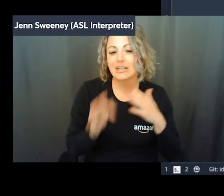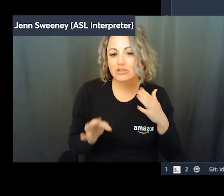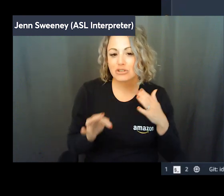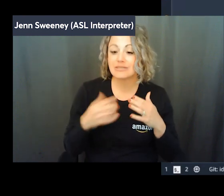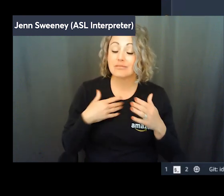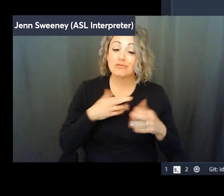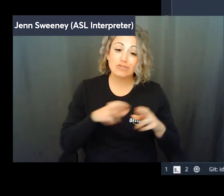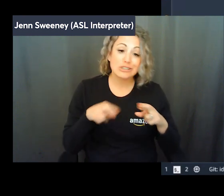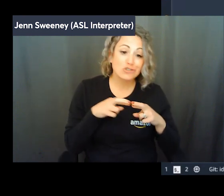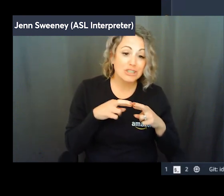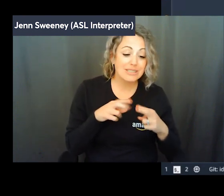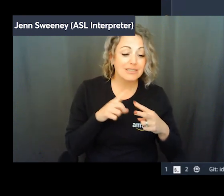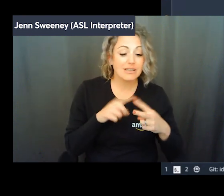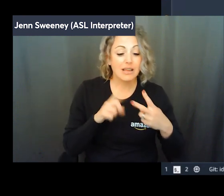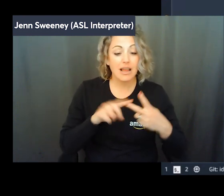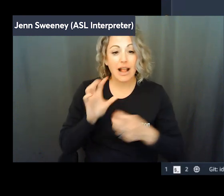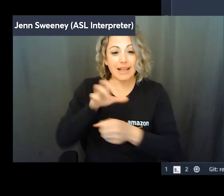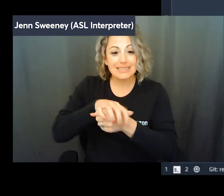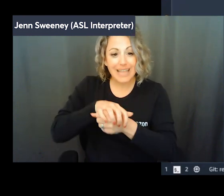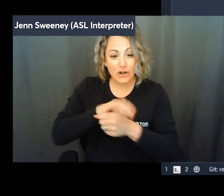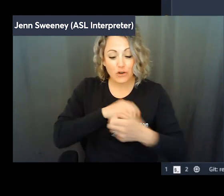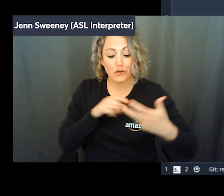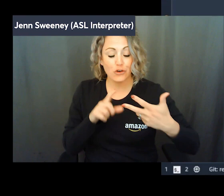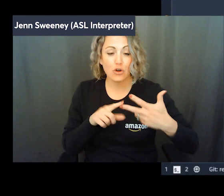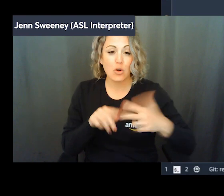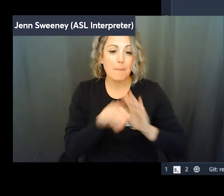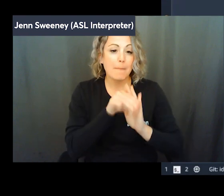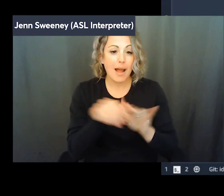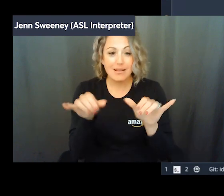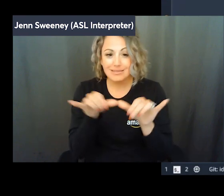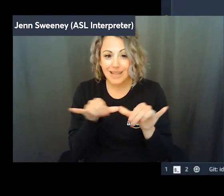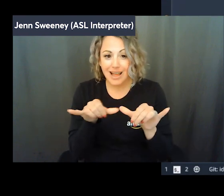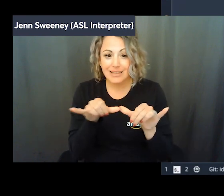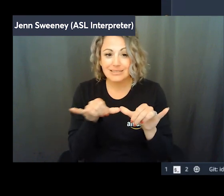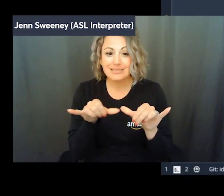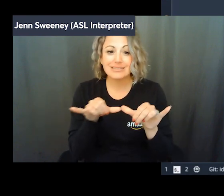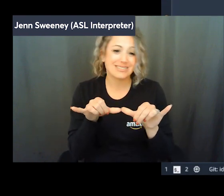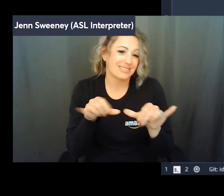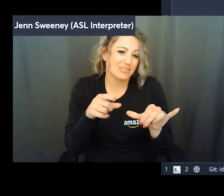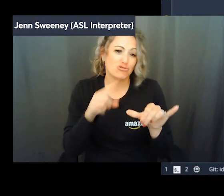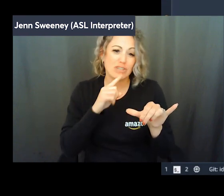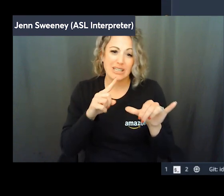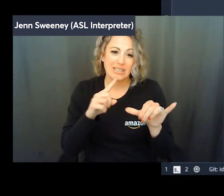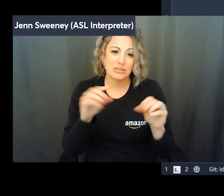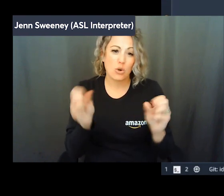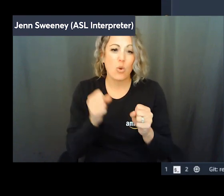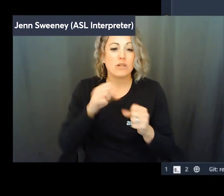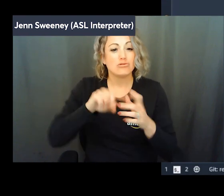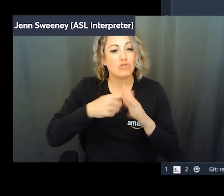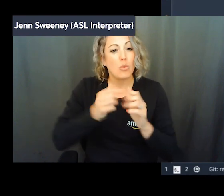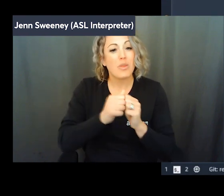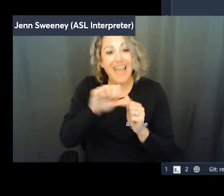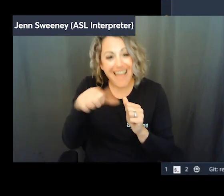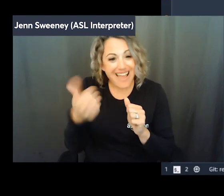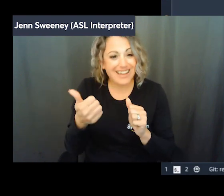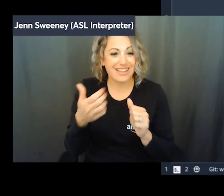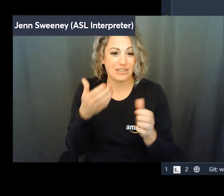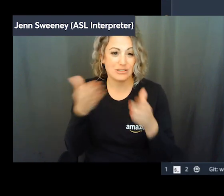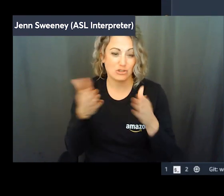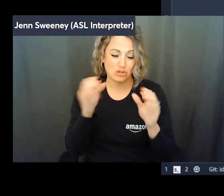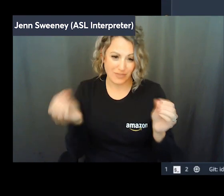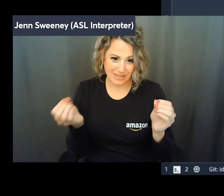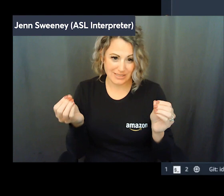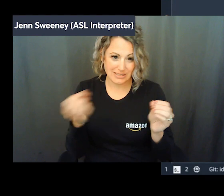the container that I have, the model size that I have. Well, there's cold start with any serverless. It's just you can control